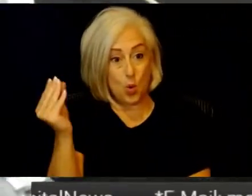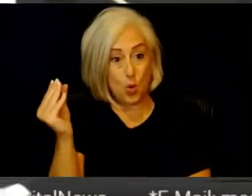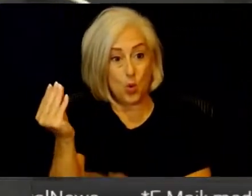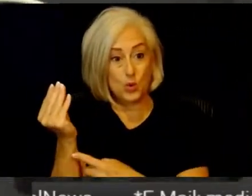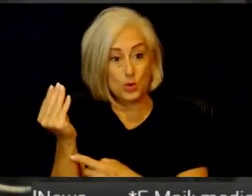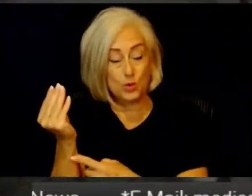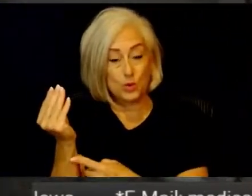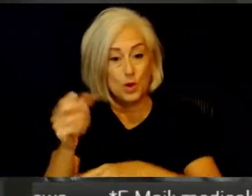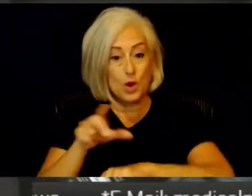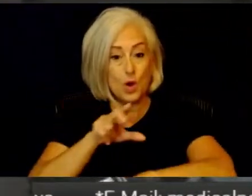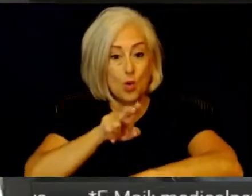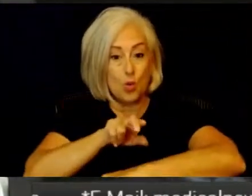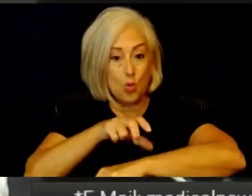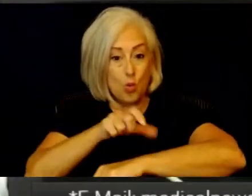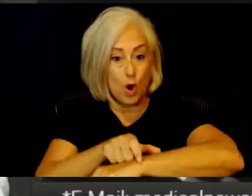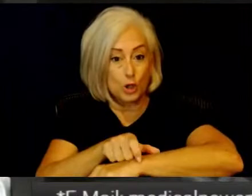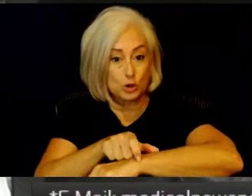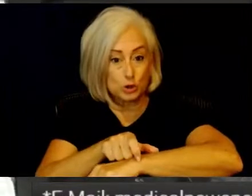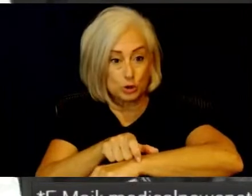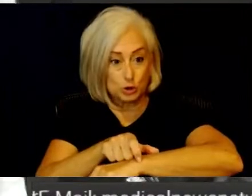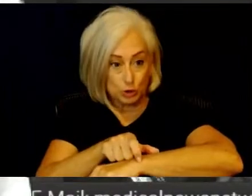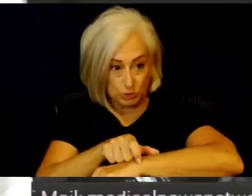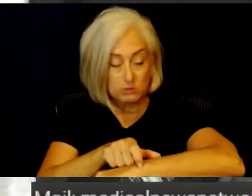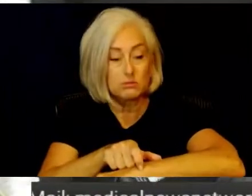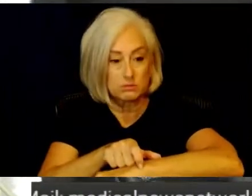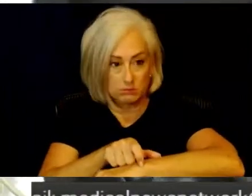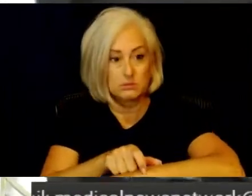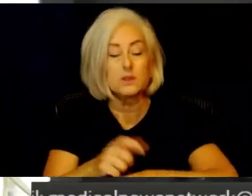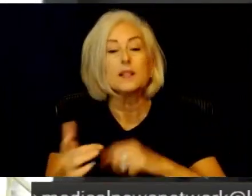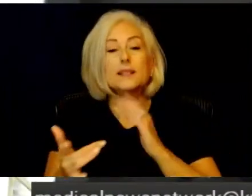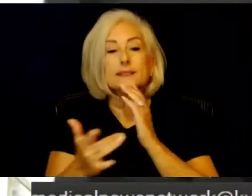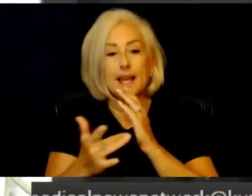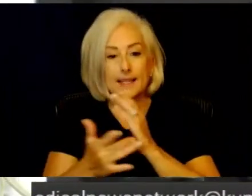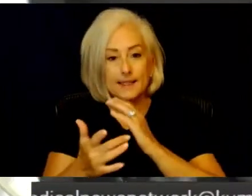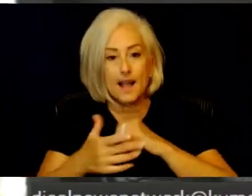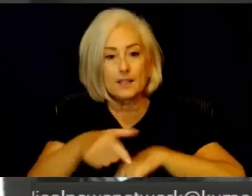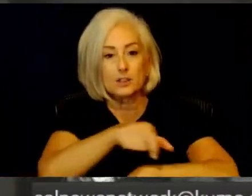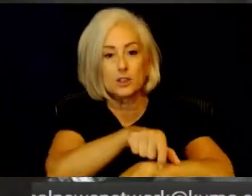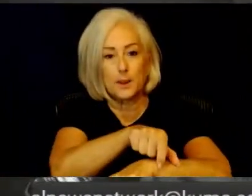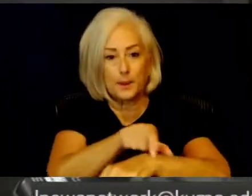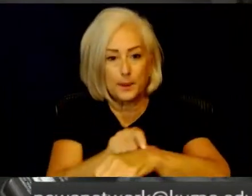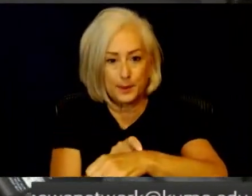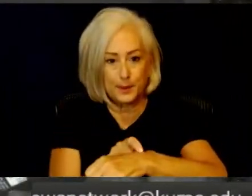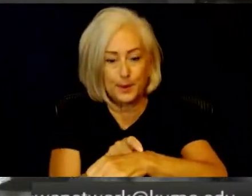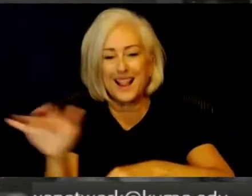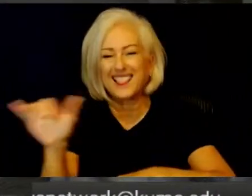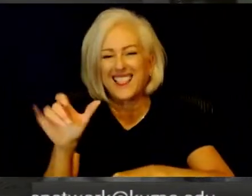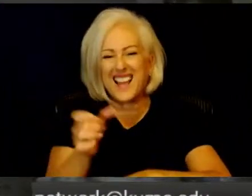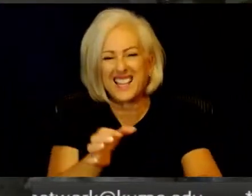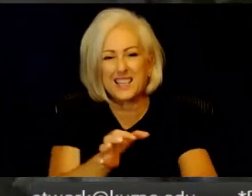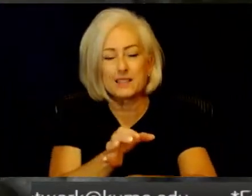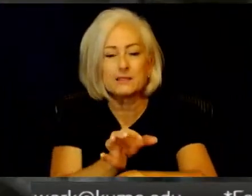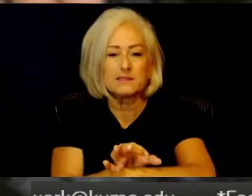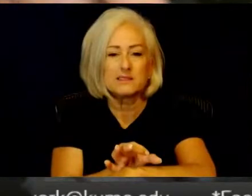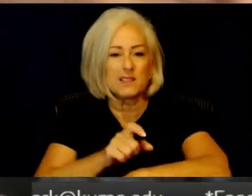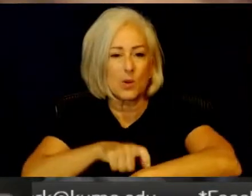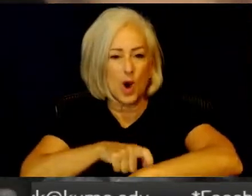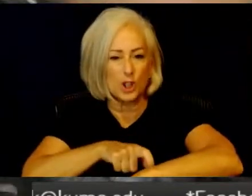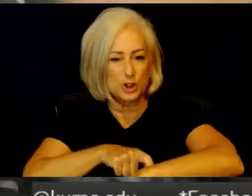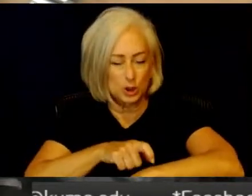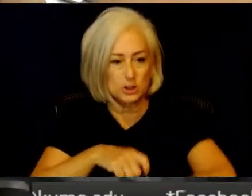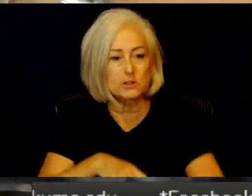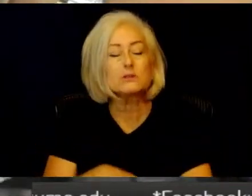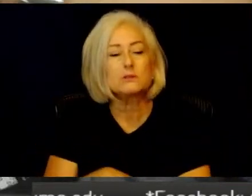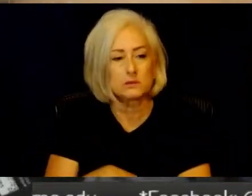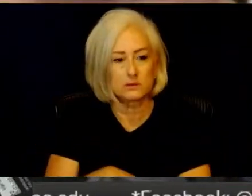is working on a technology where you just put it on your wrist like a watch, and it has